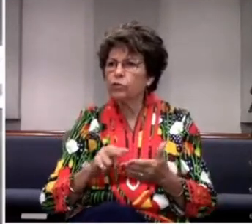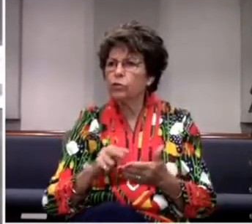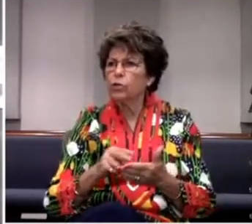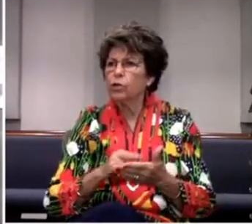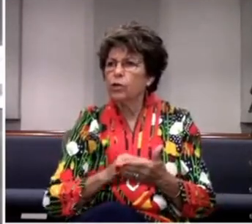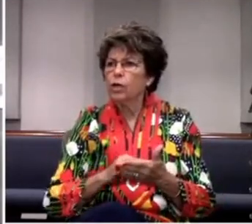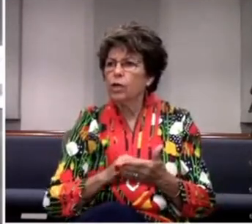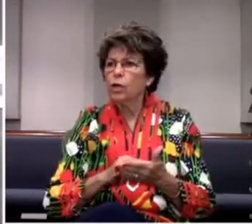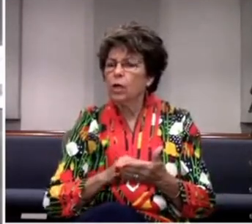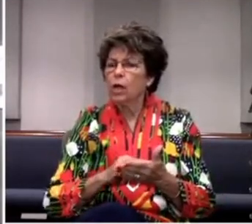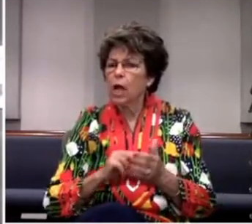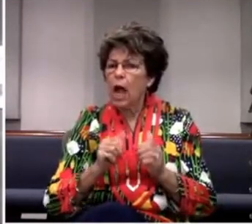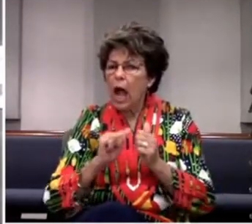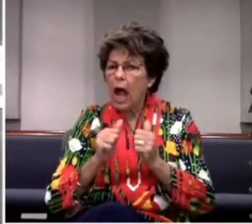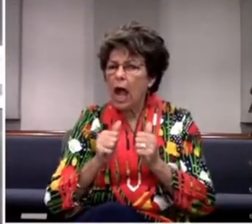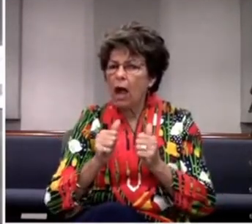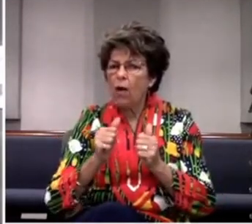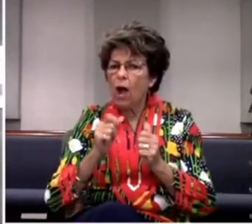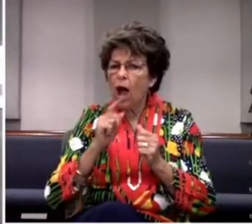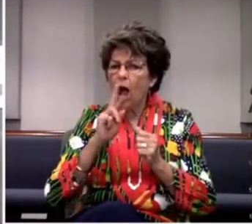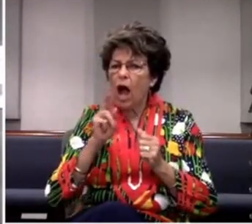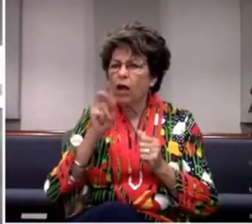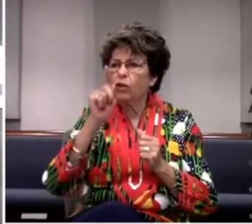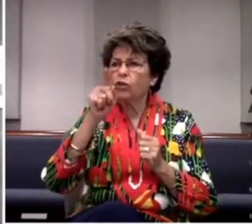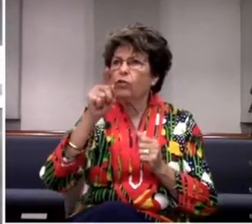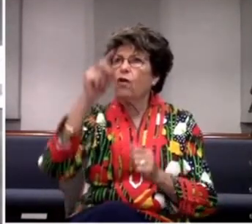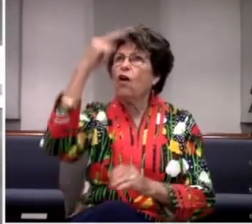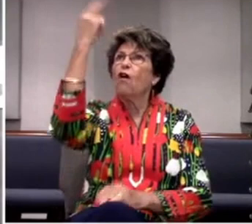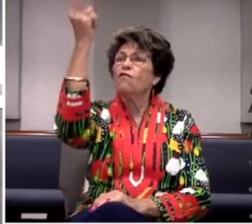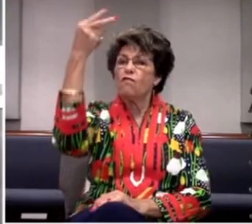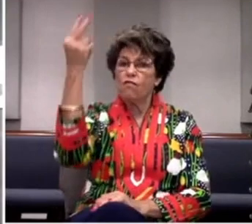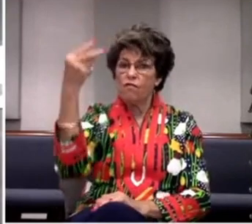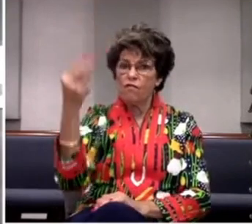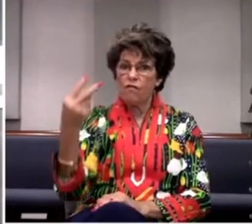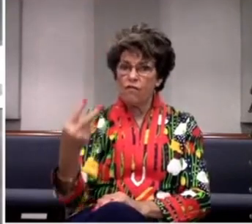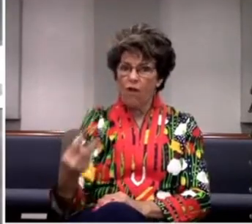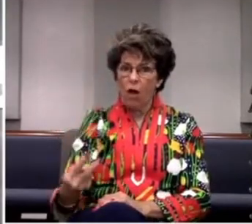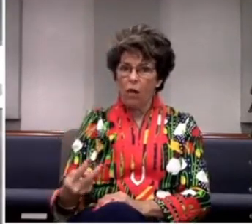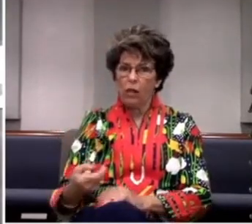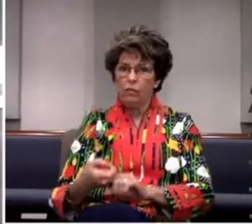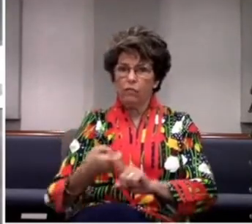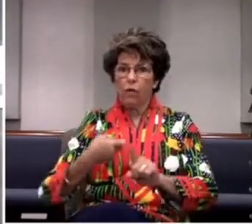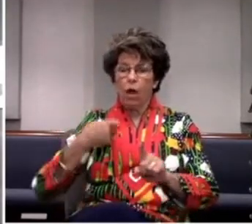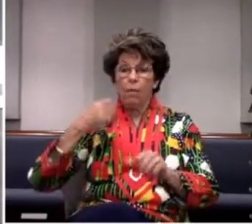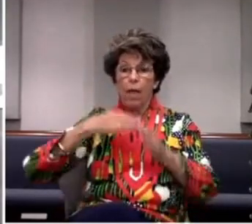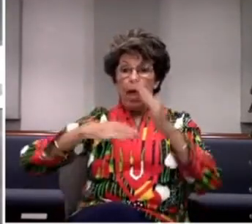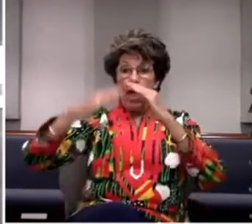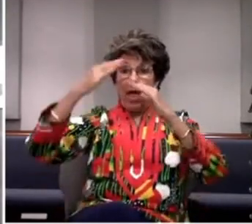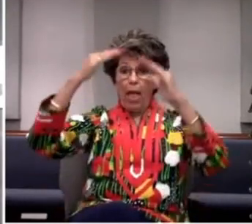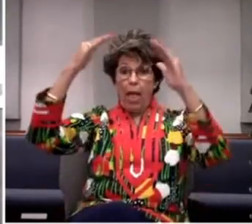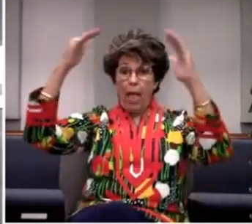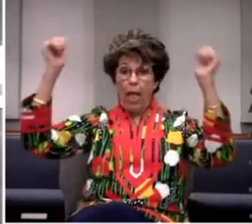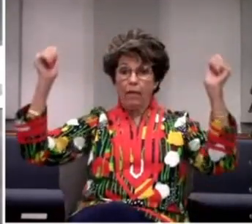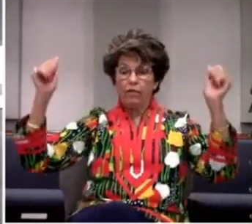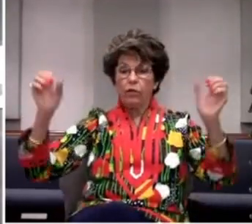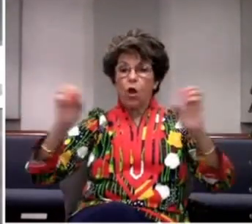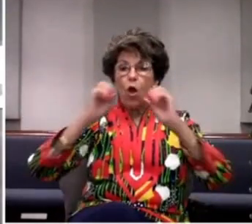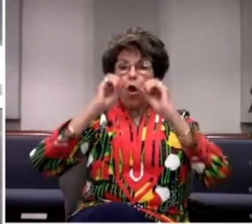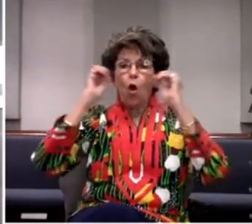How art thou fallen from where, class? Heaven, O